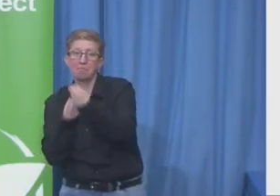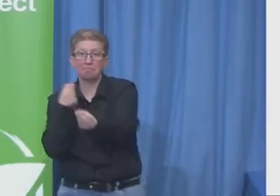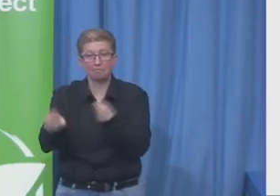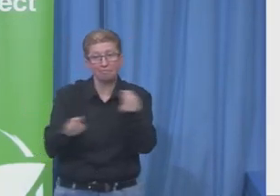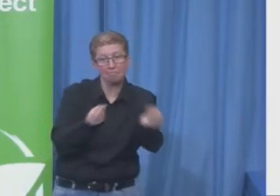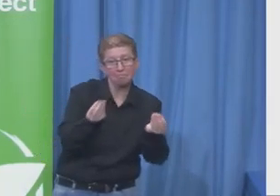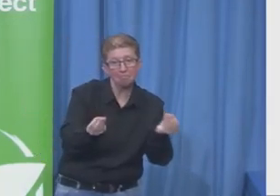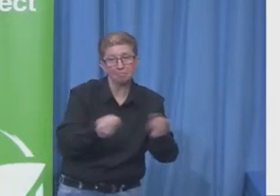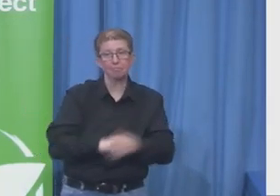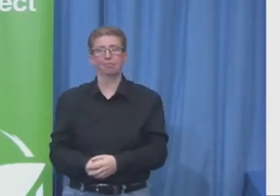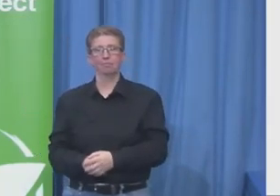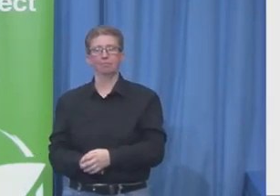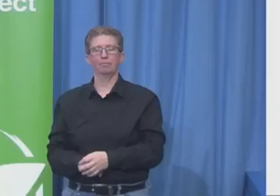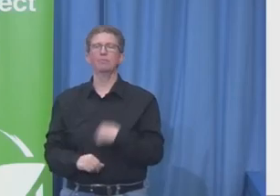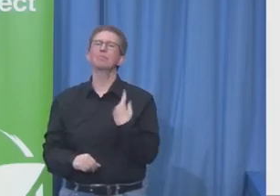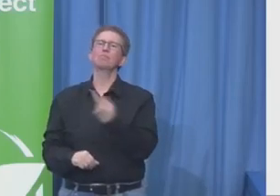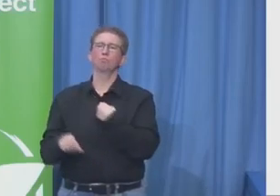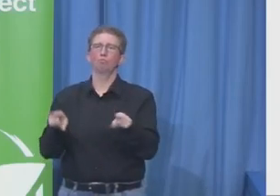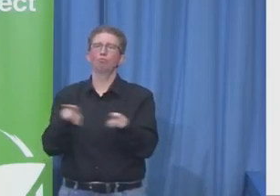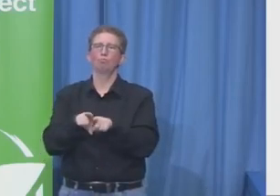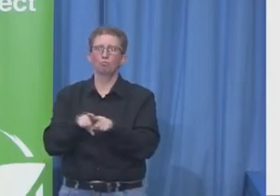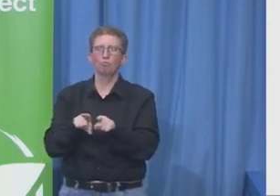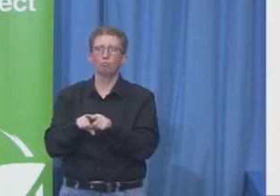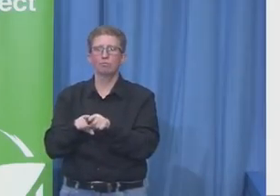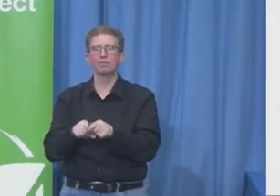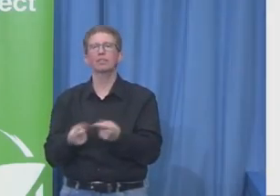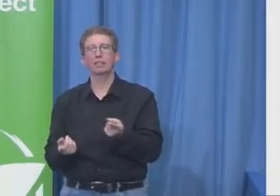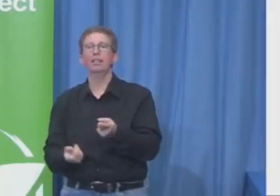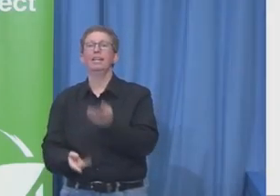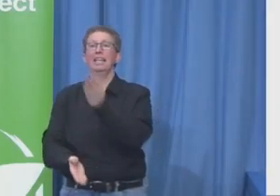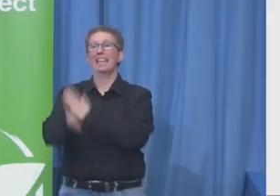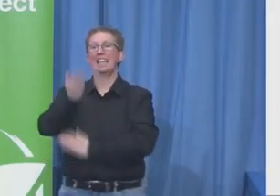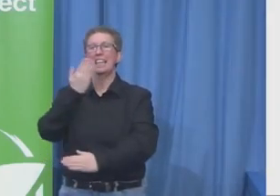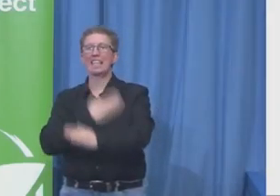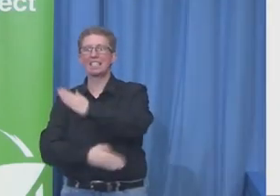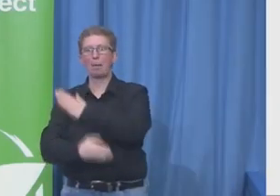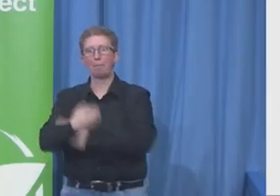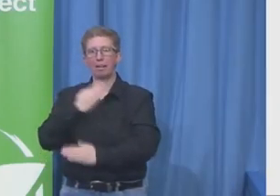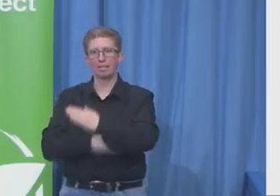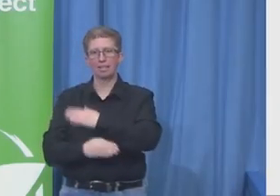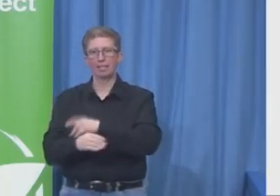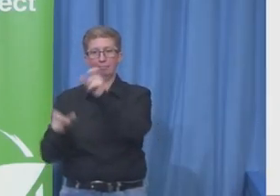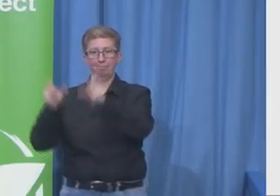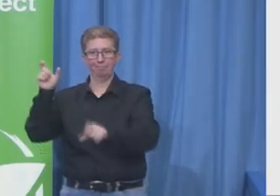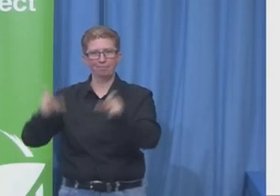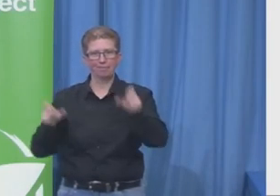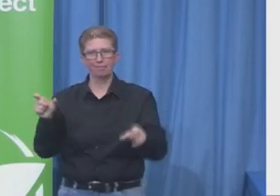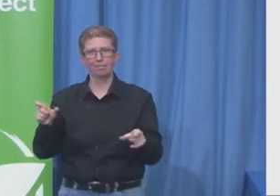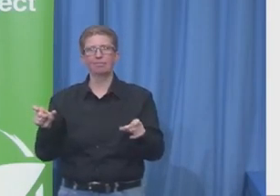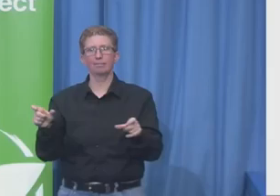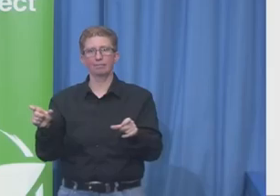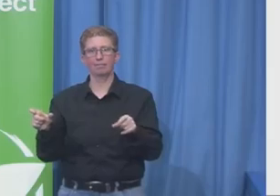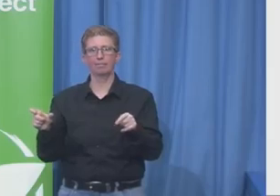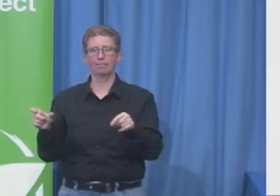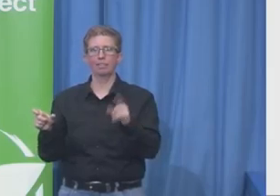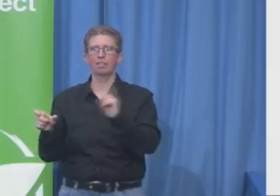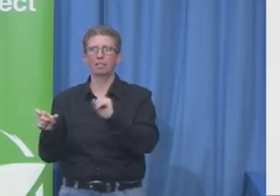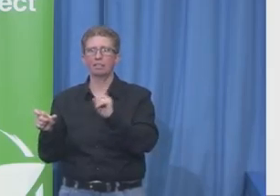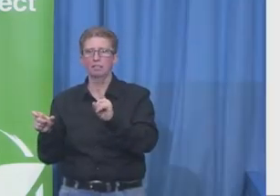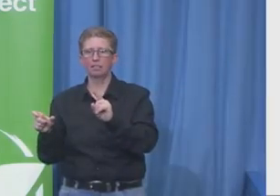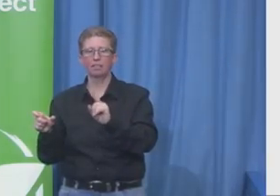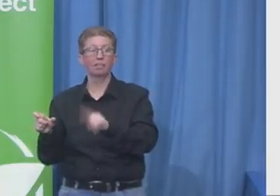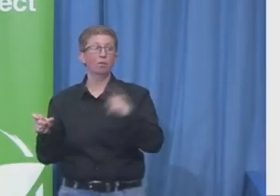issue of disability inclusion is not new to the World Bank. It's something that's been part of the bank's agenda for many